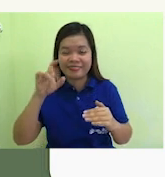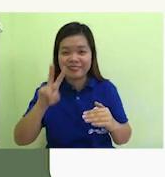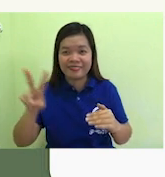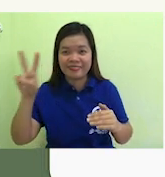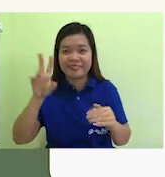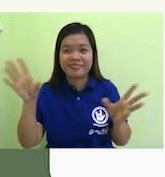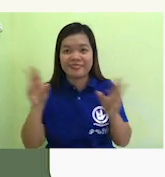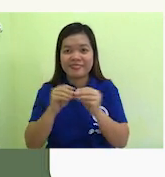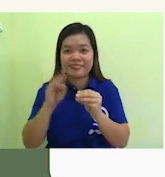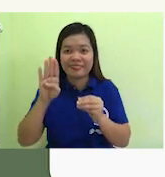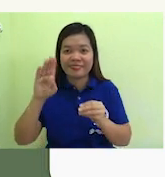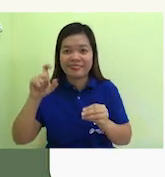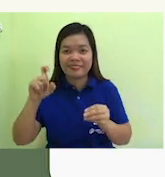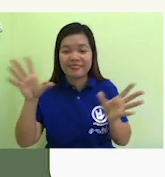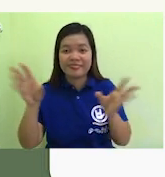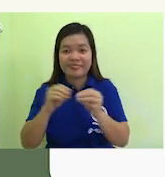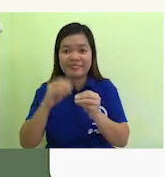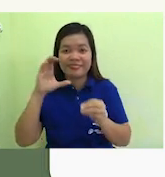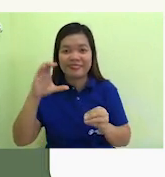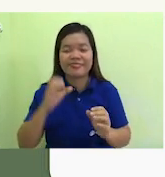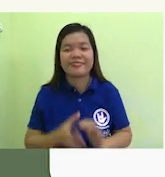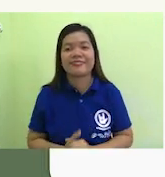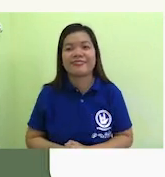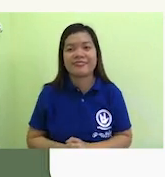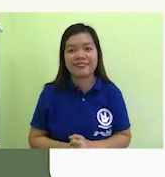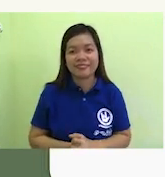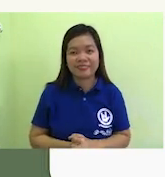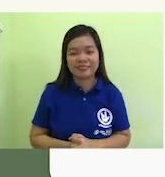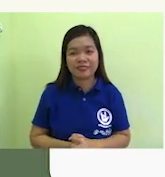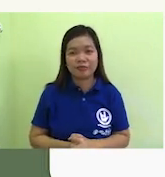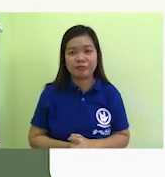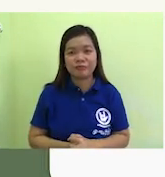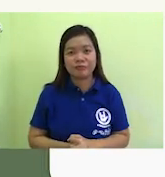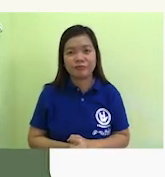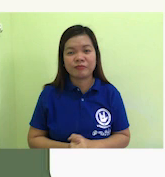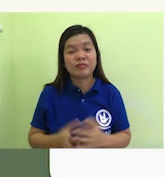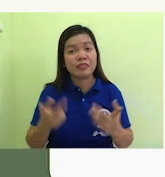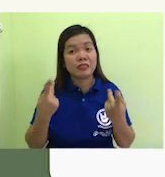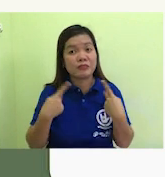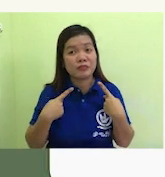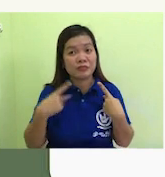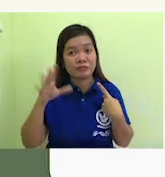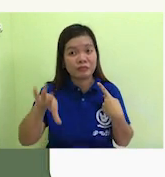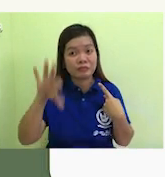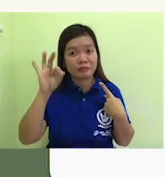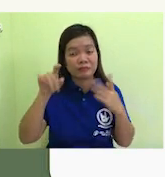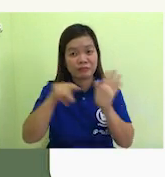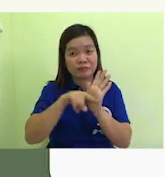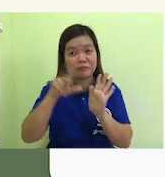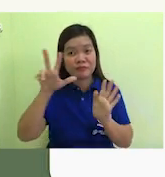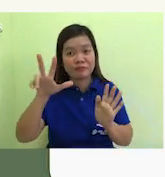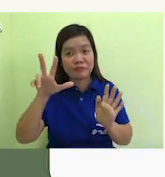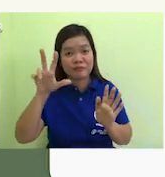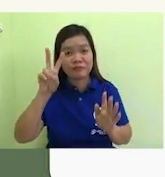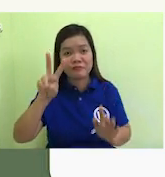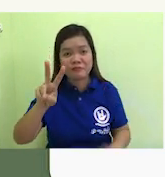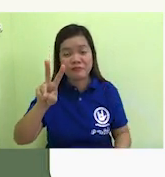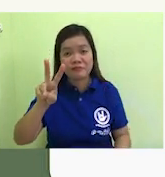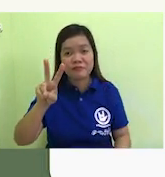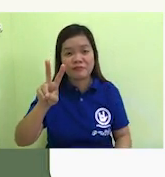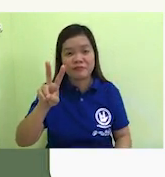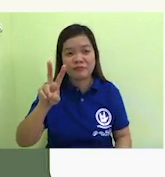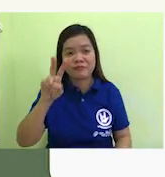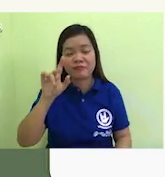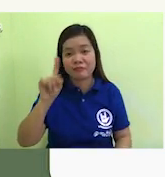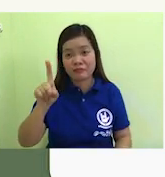plus bx plus c. Suppose you have chosen negative 3,